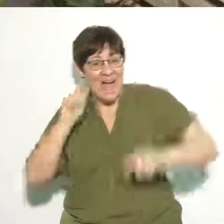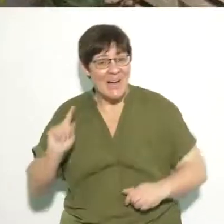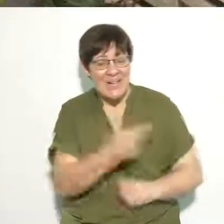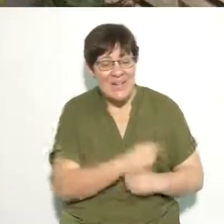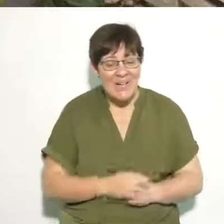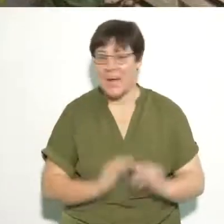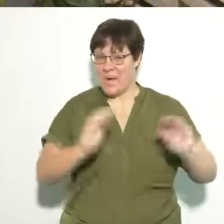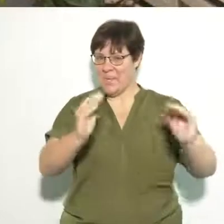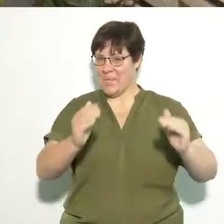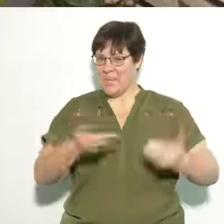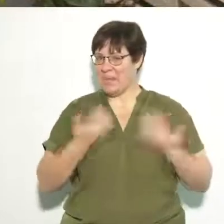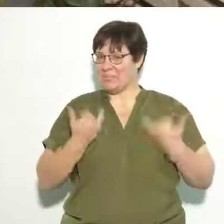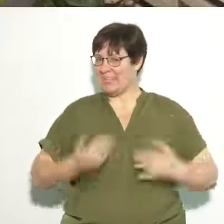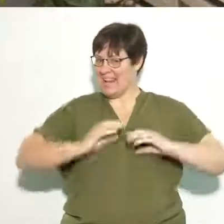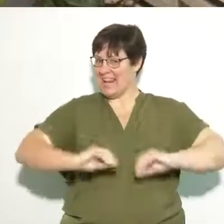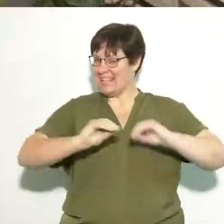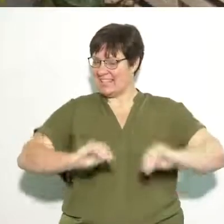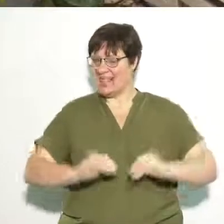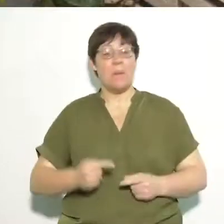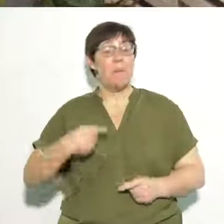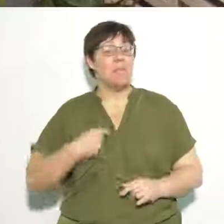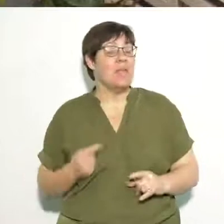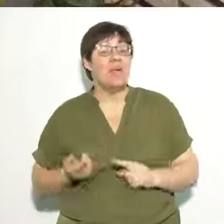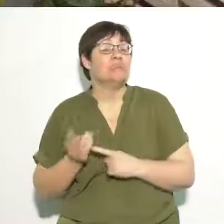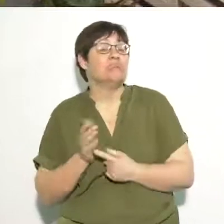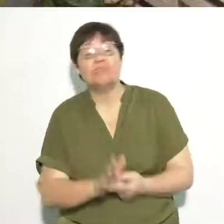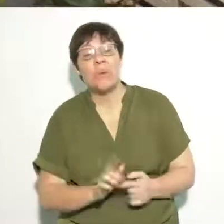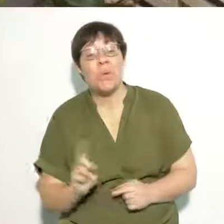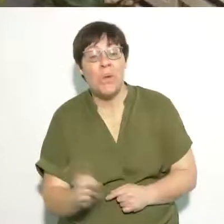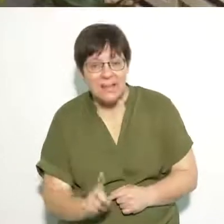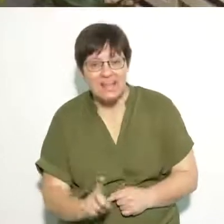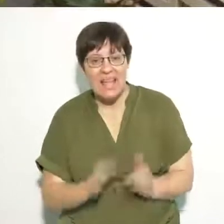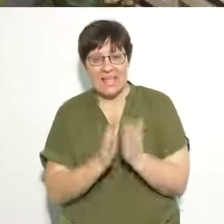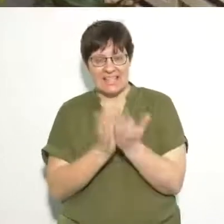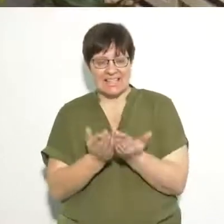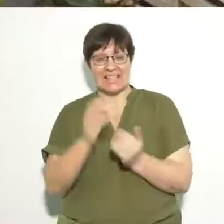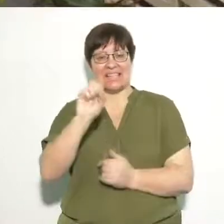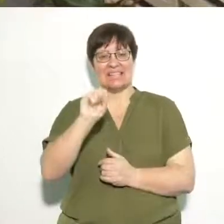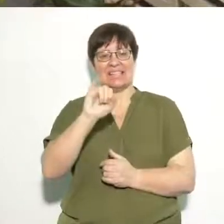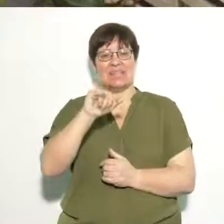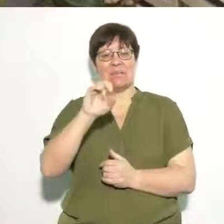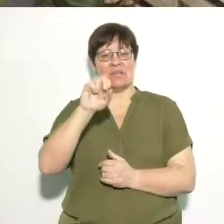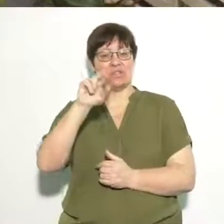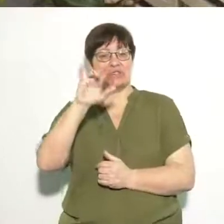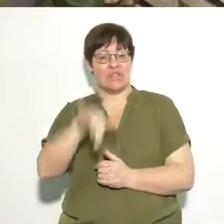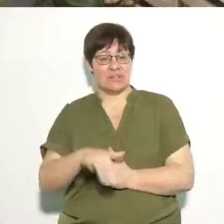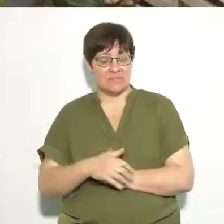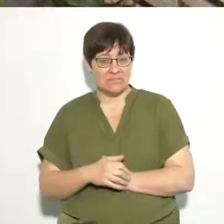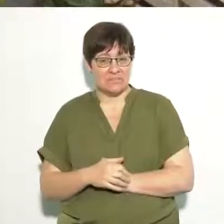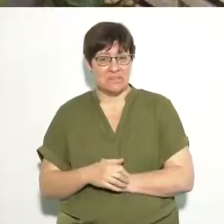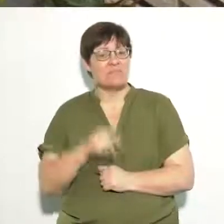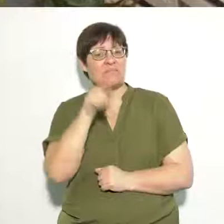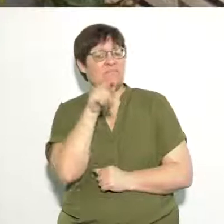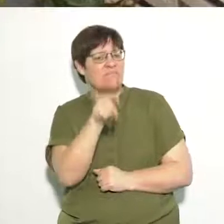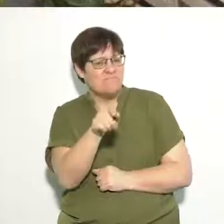Hello everyone and welcome to today's lesson where I'm going to be teaching you all about symmetry. Symmetry is